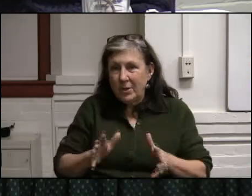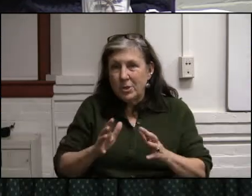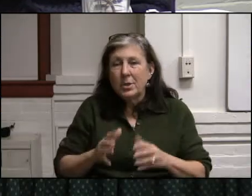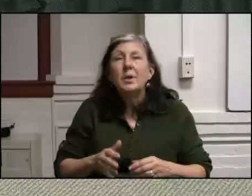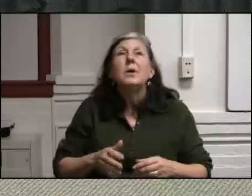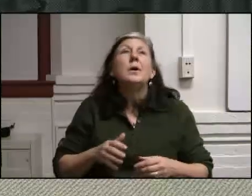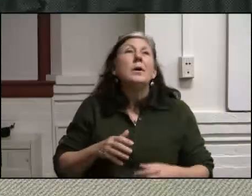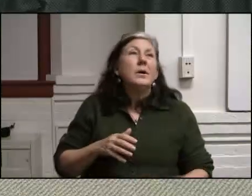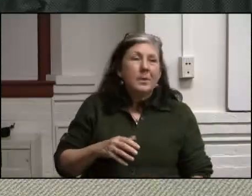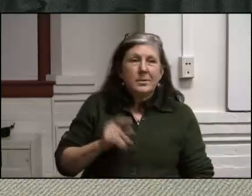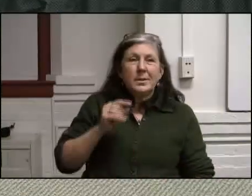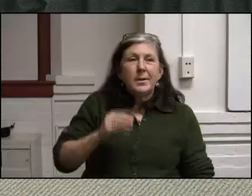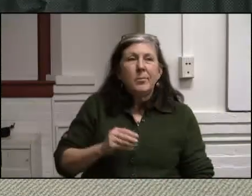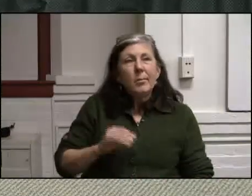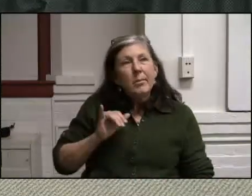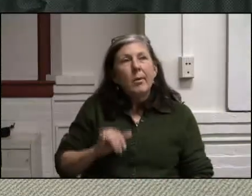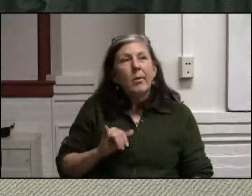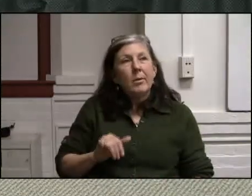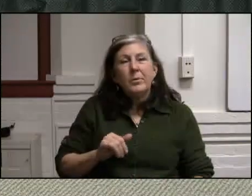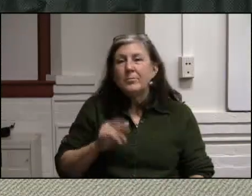our liking no. necessarily.